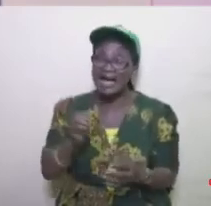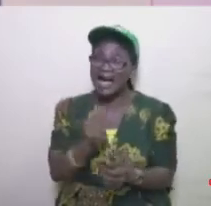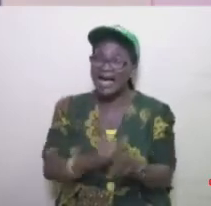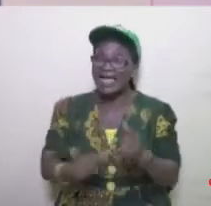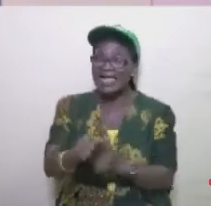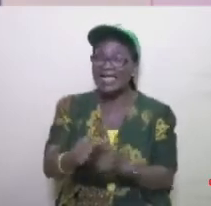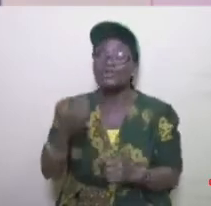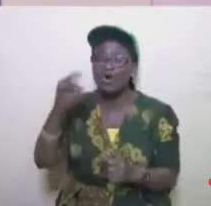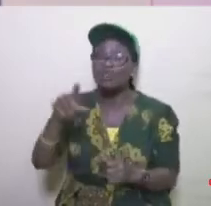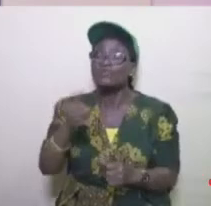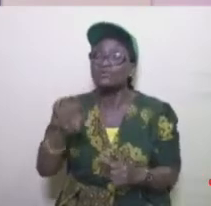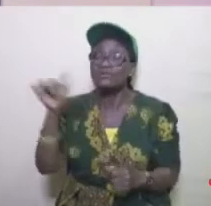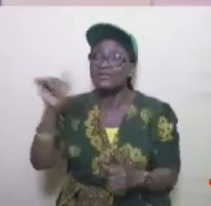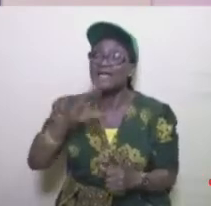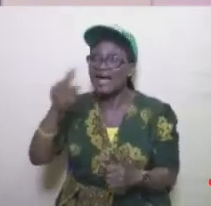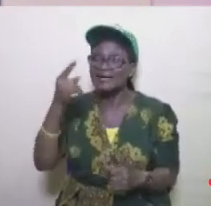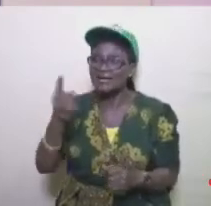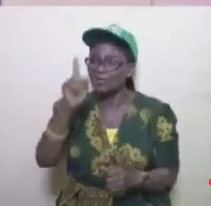this. So Joseph